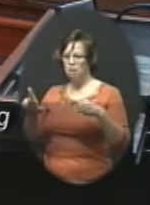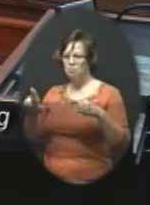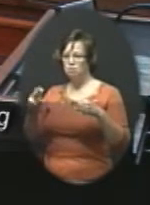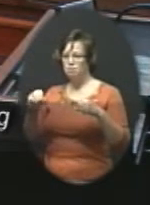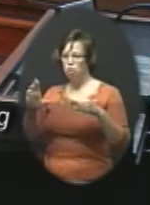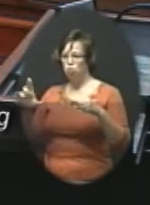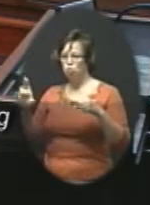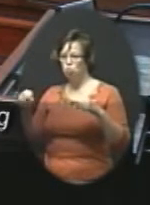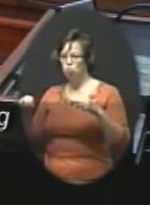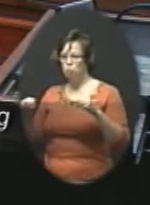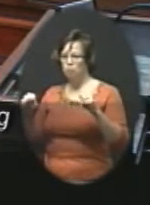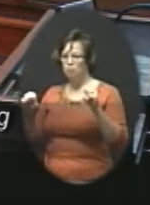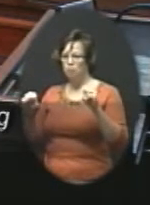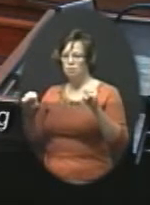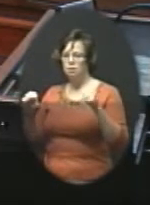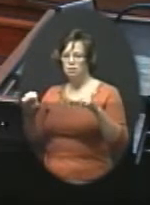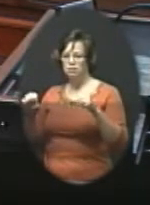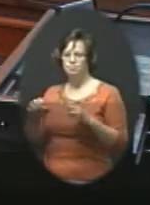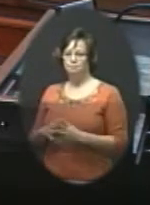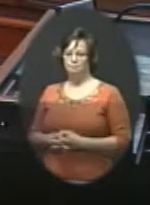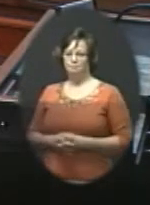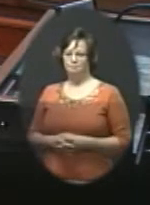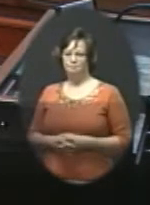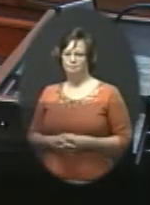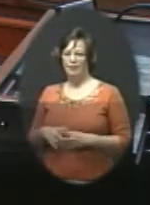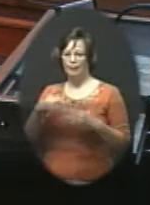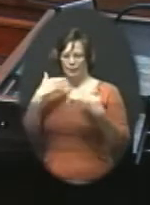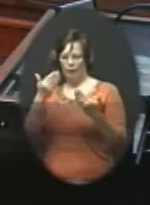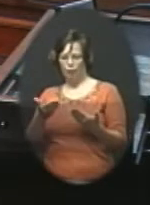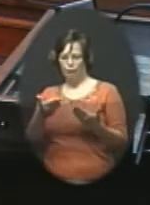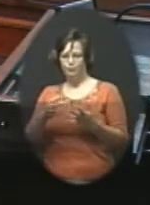McCune? Yes. All right. Thank you.